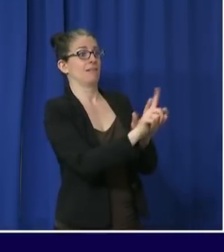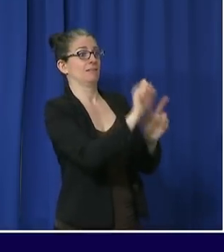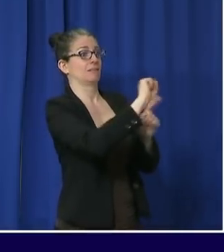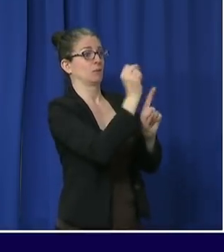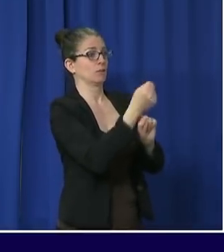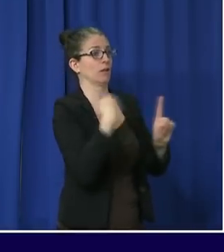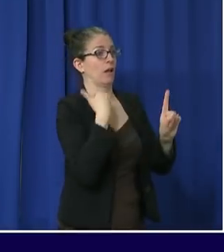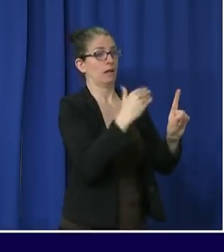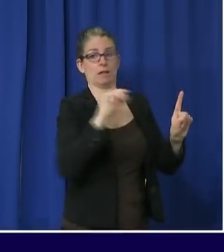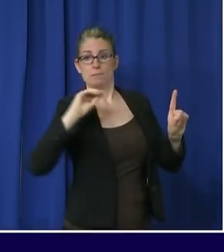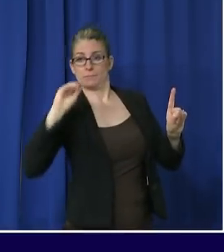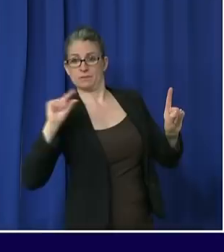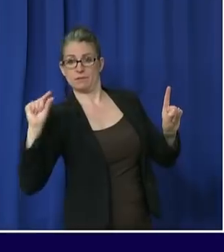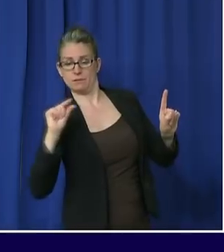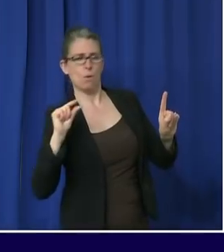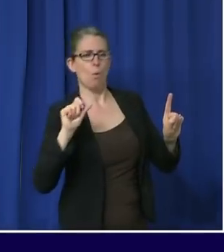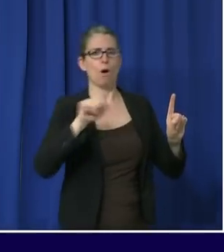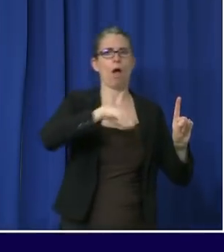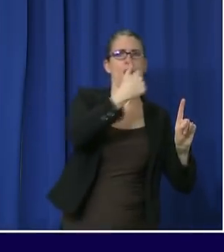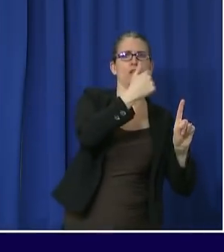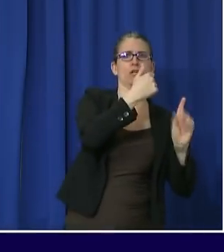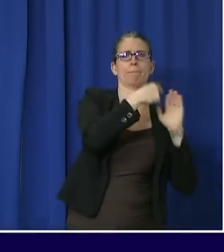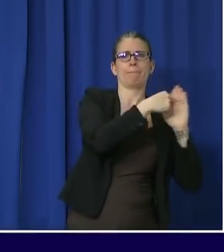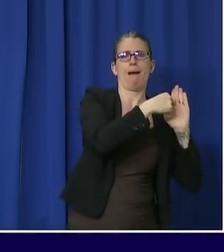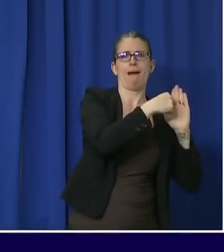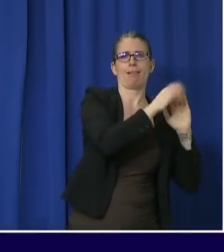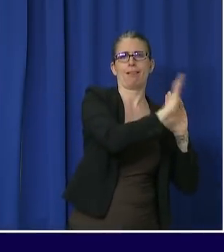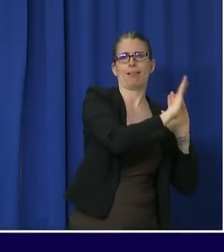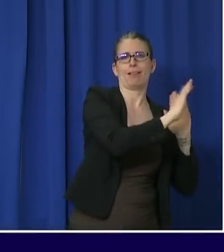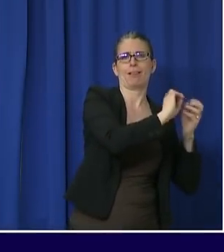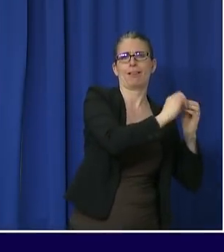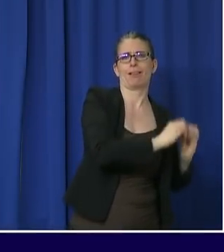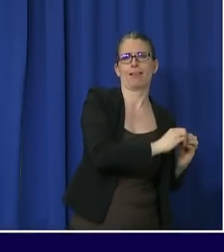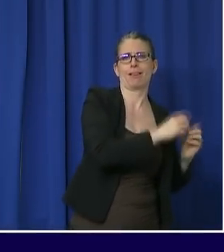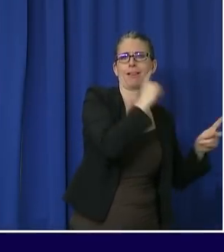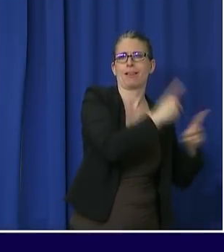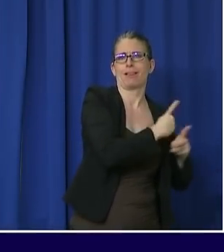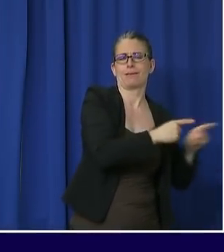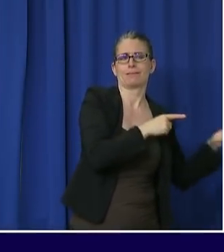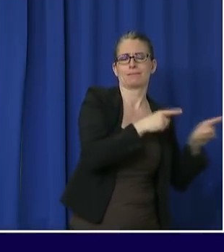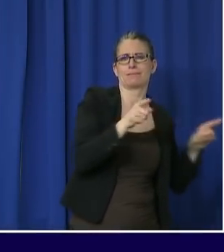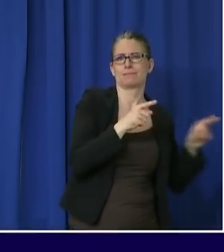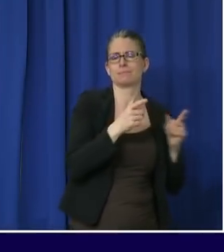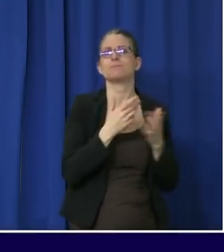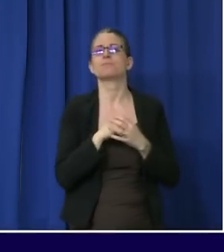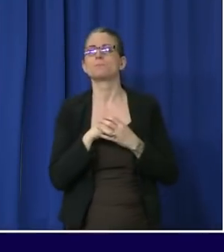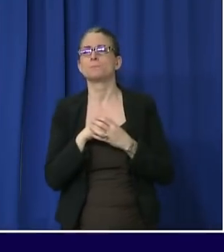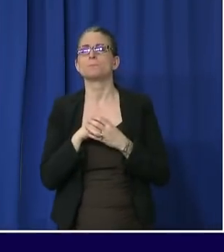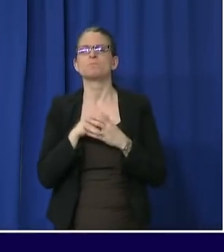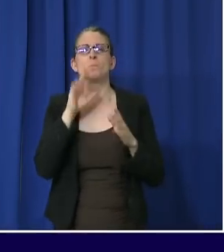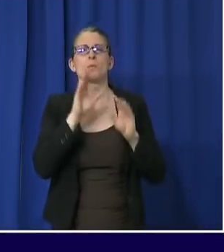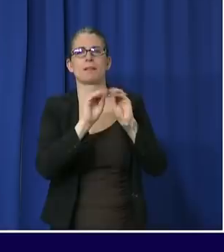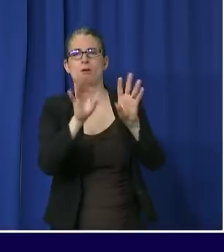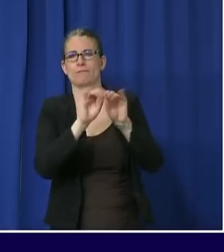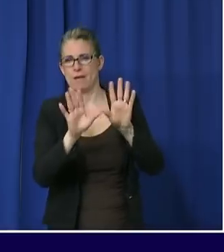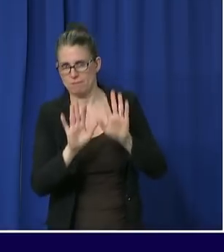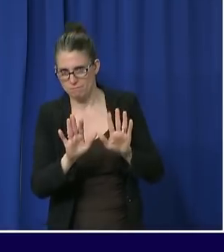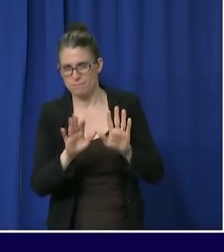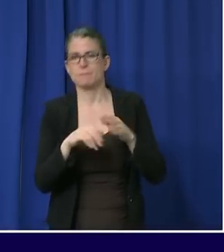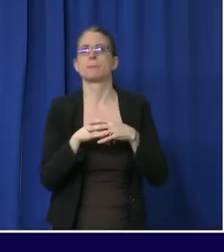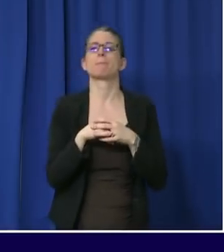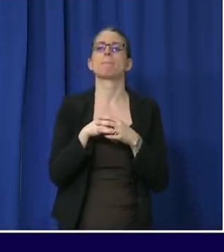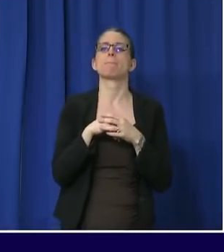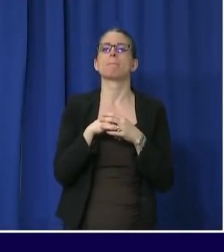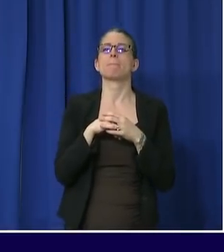of tests, we know it's not a useful metric. For example, tests like the test that looks at hemoglobin,